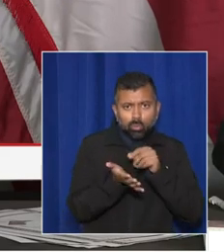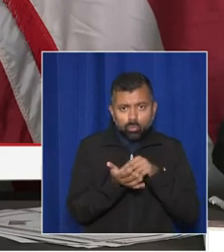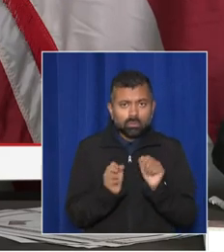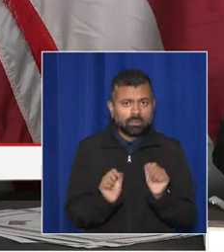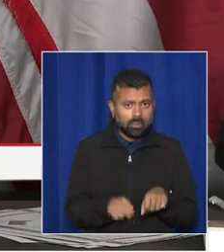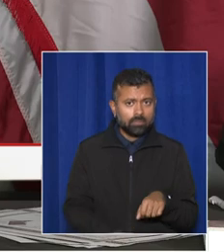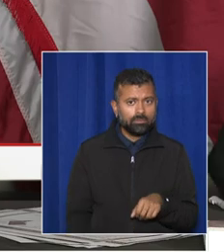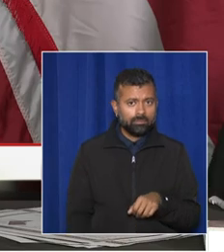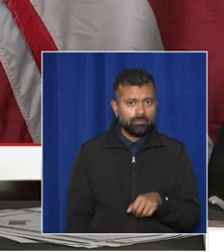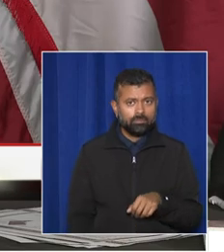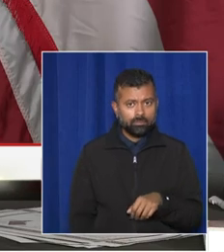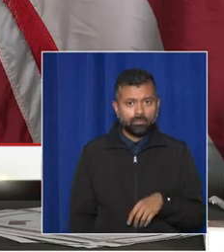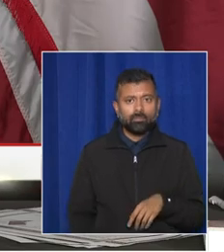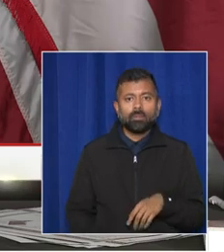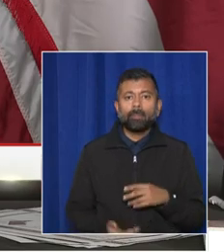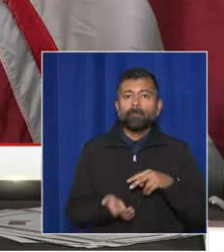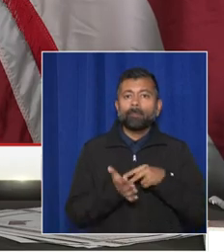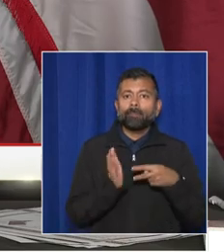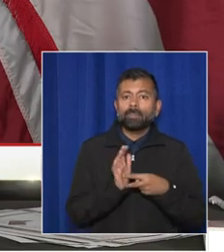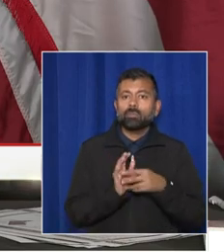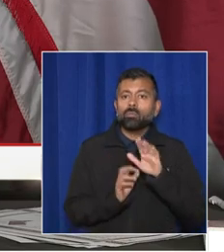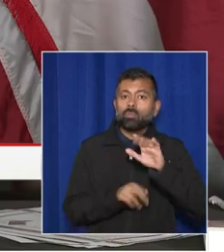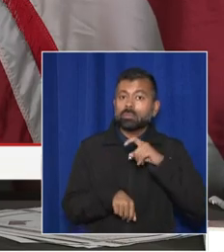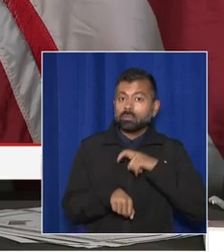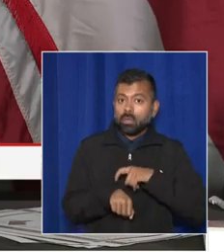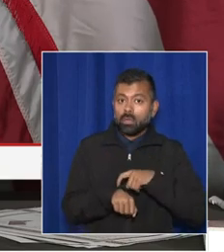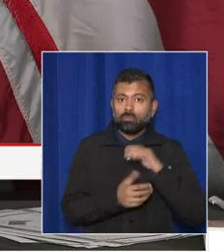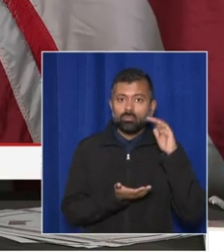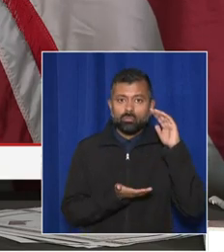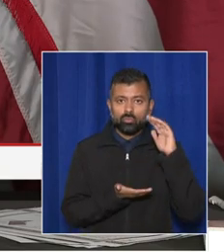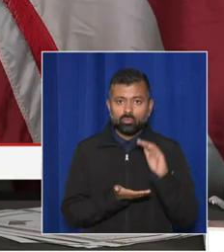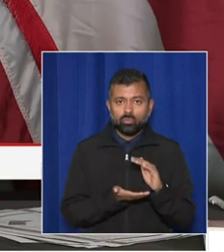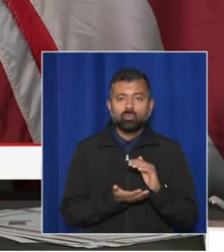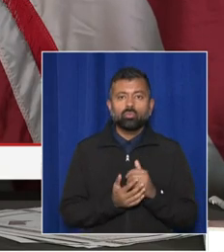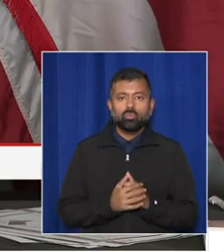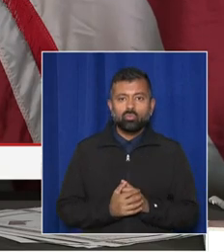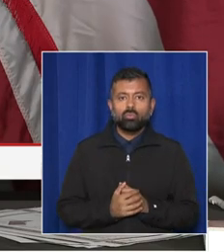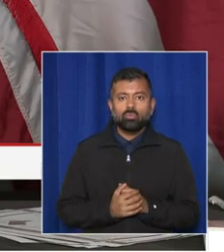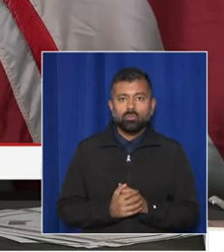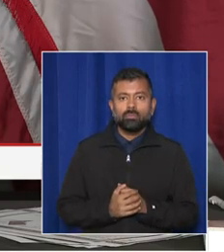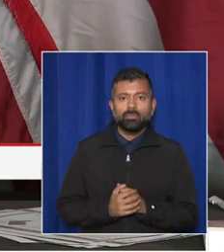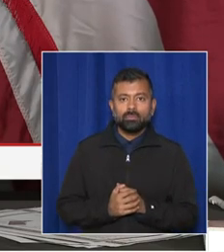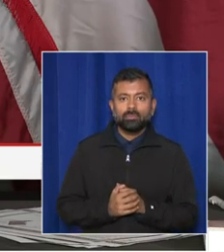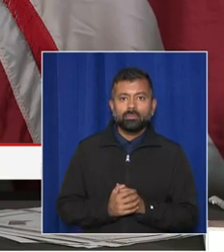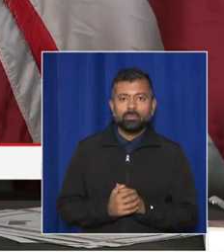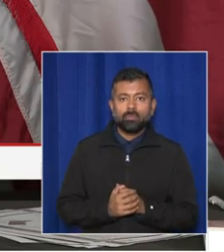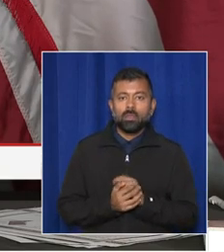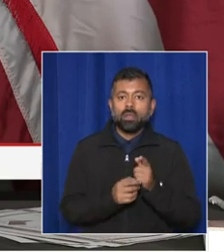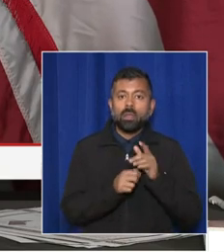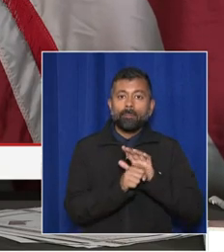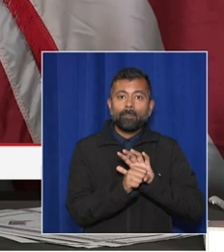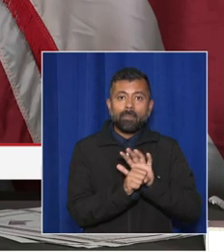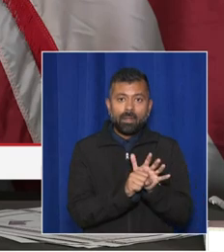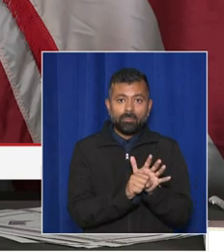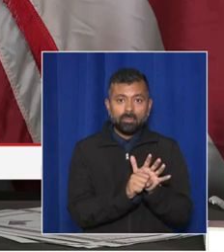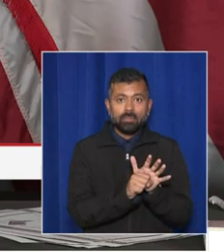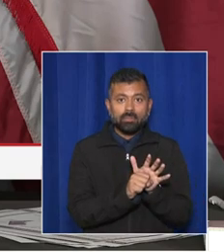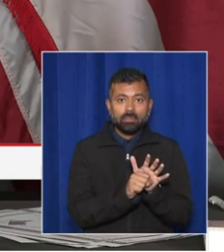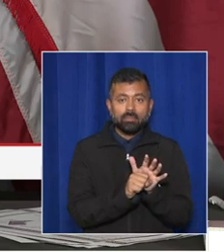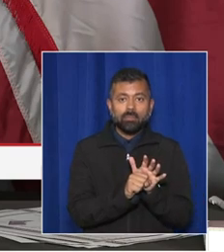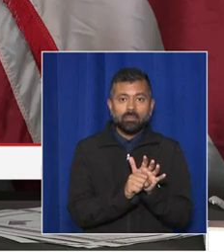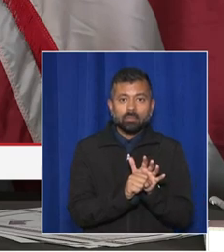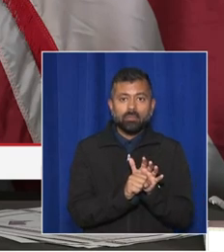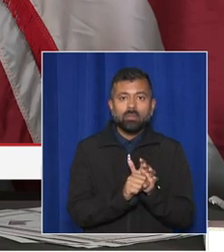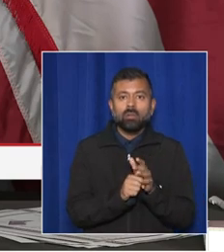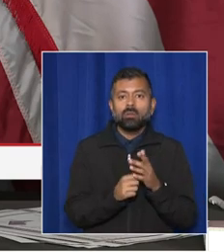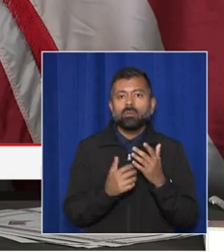of time that you need to submit to file your application. In the pandemic, it could take up to well over